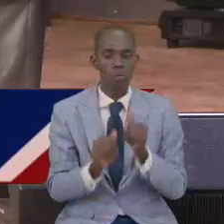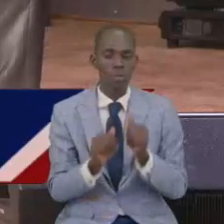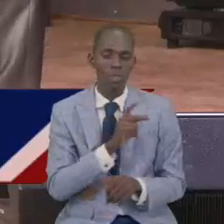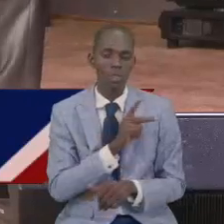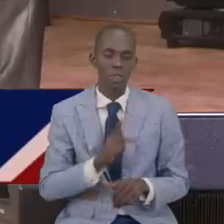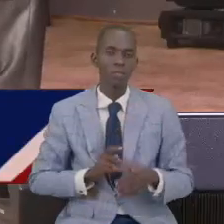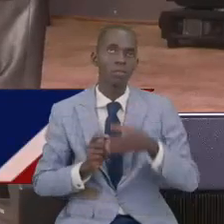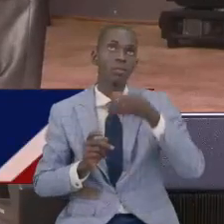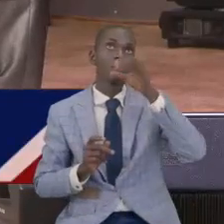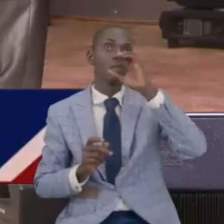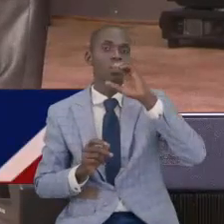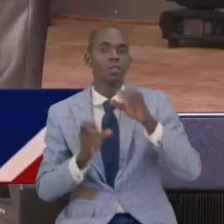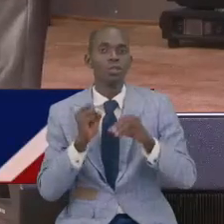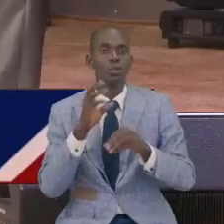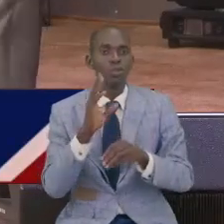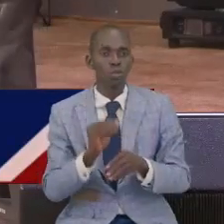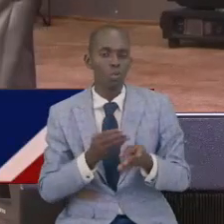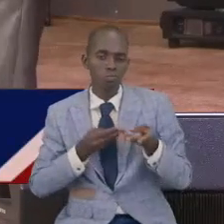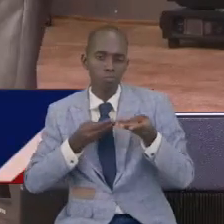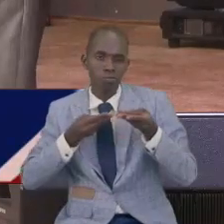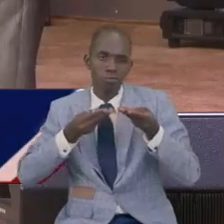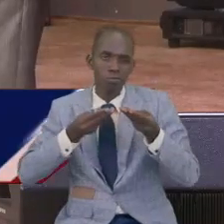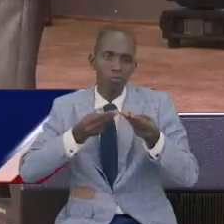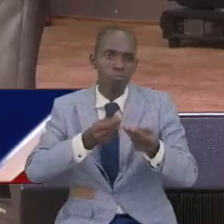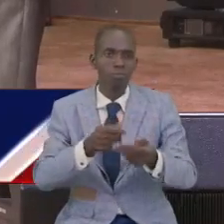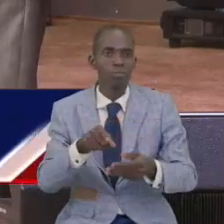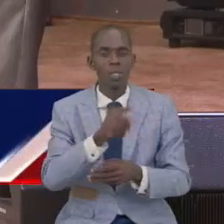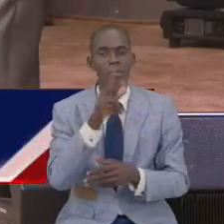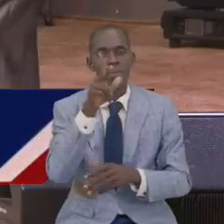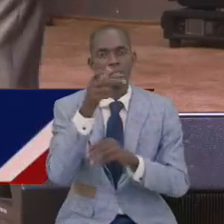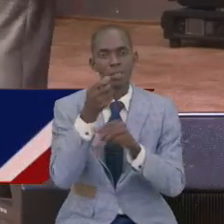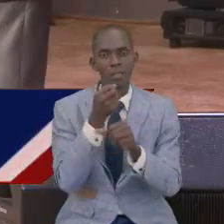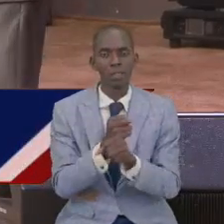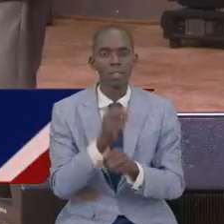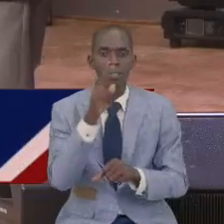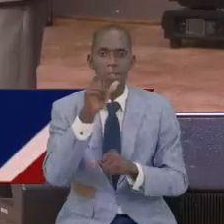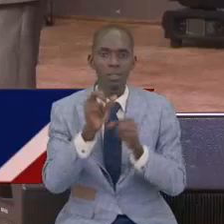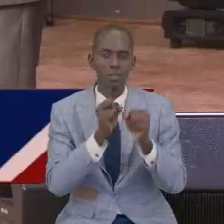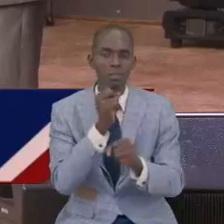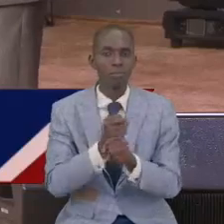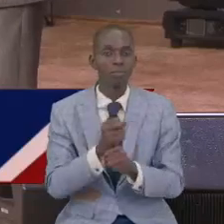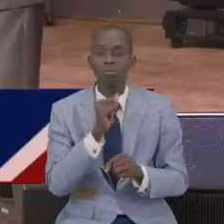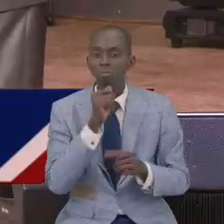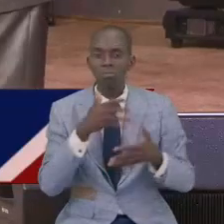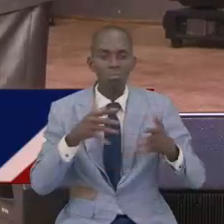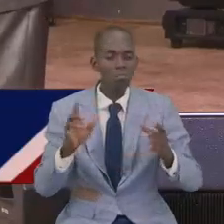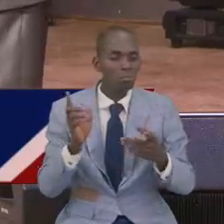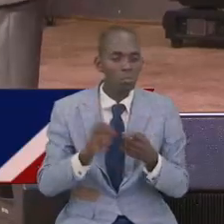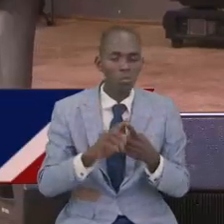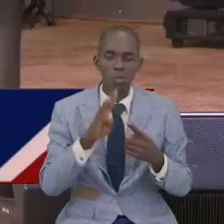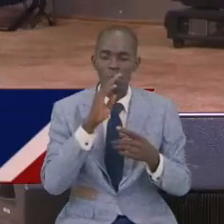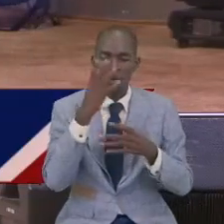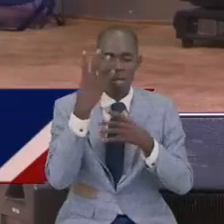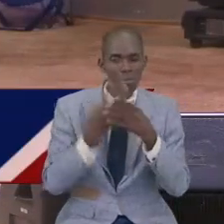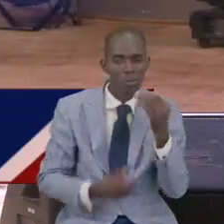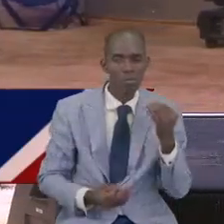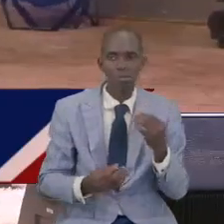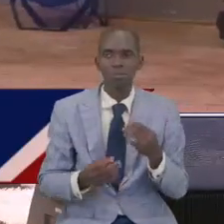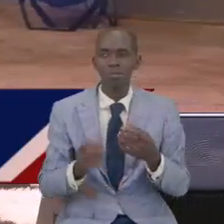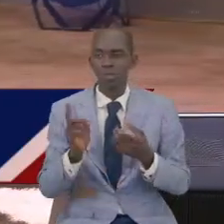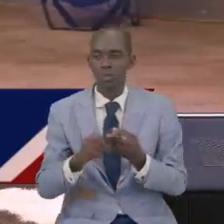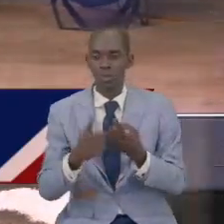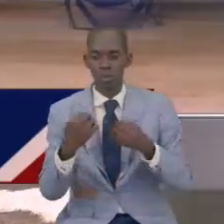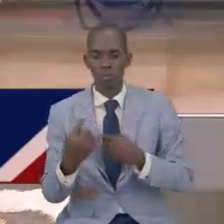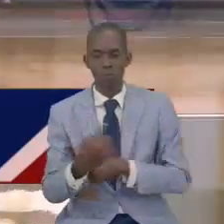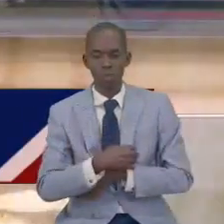drank, so nourishing them 3 years. 3 years they were not allowed to be absent, to come today and